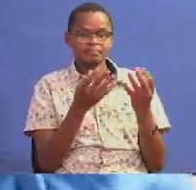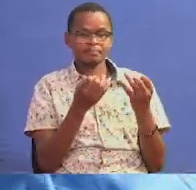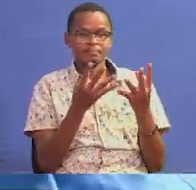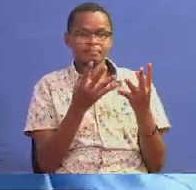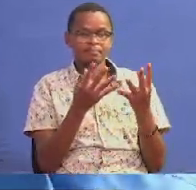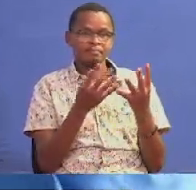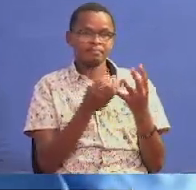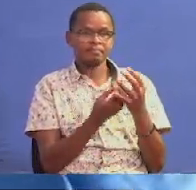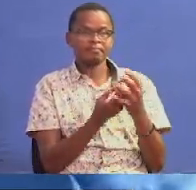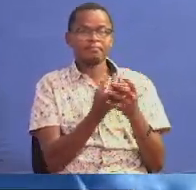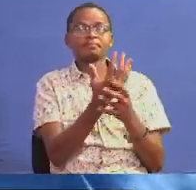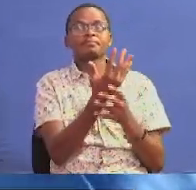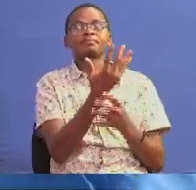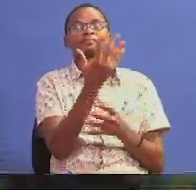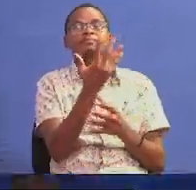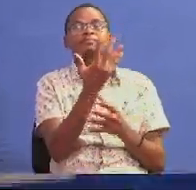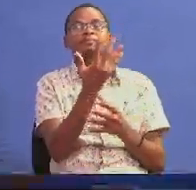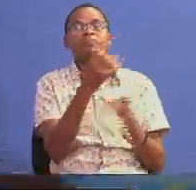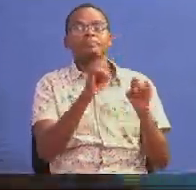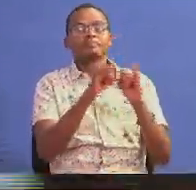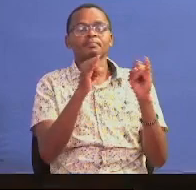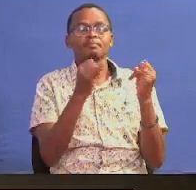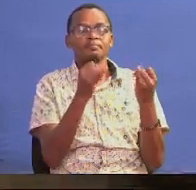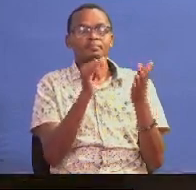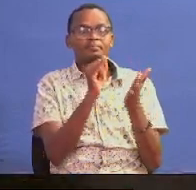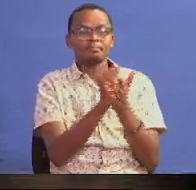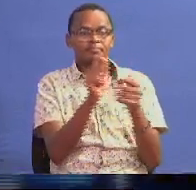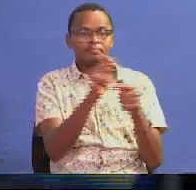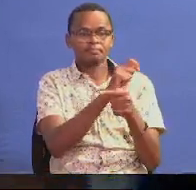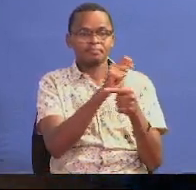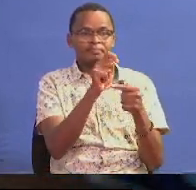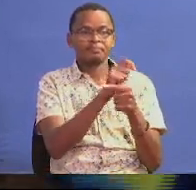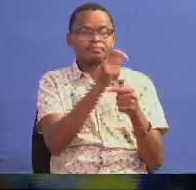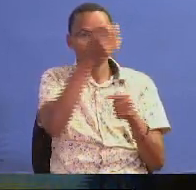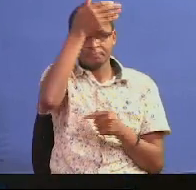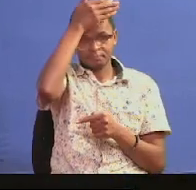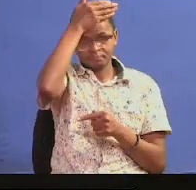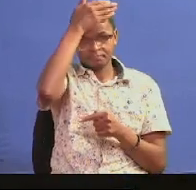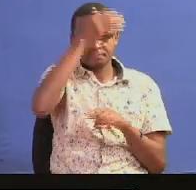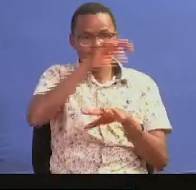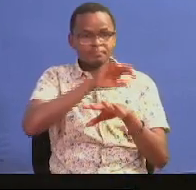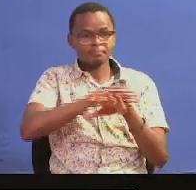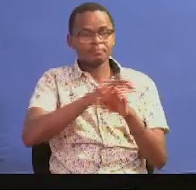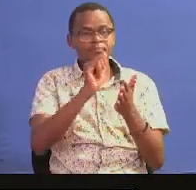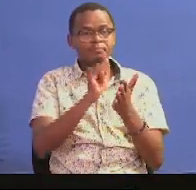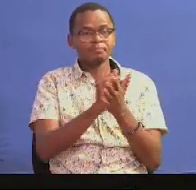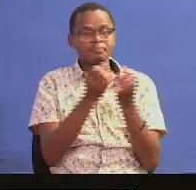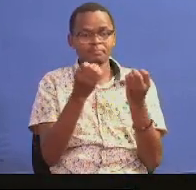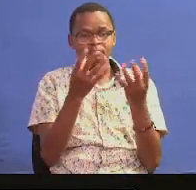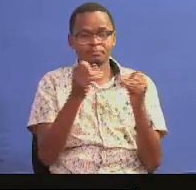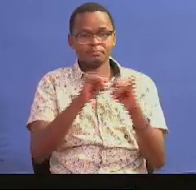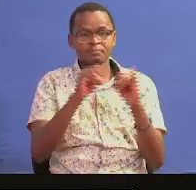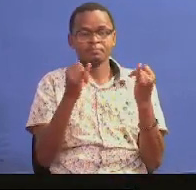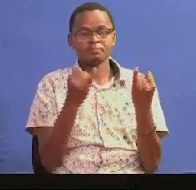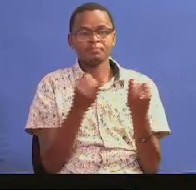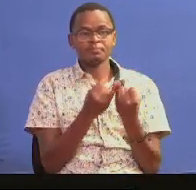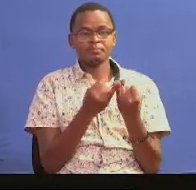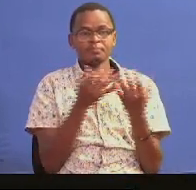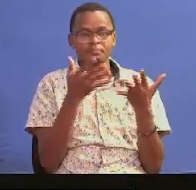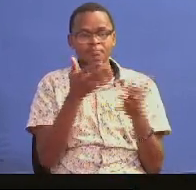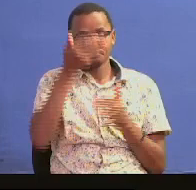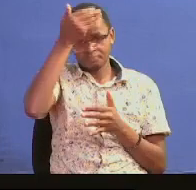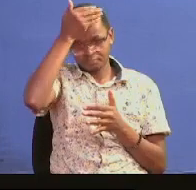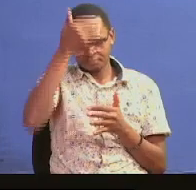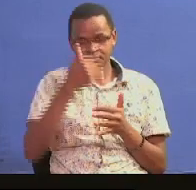so many mushrooming institutions that are training nurses. You find that a lot of institutions training